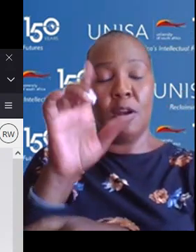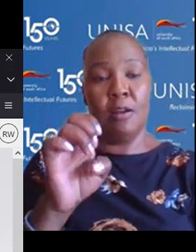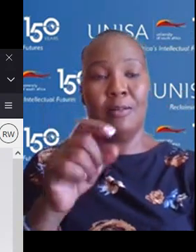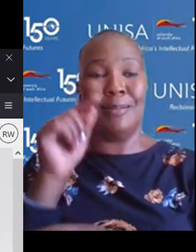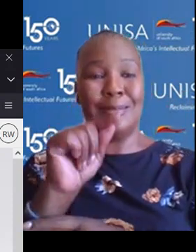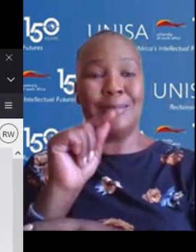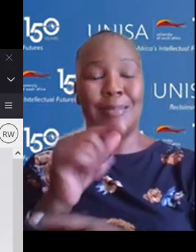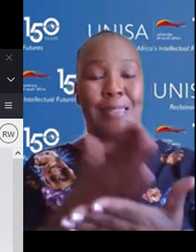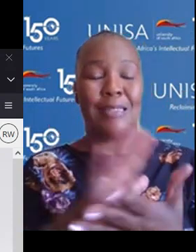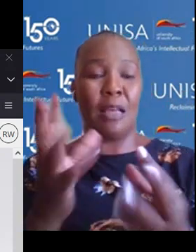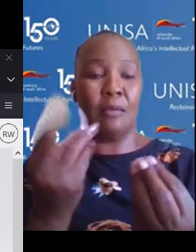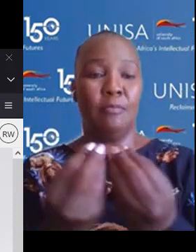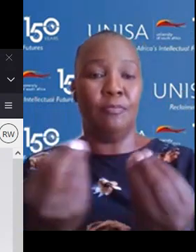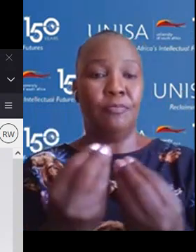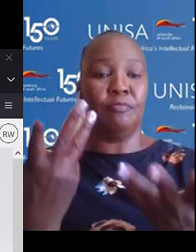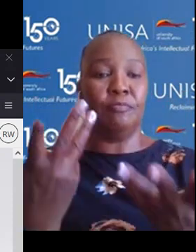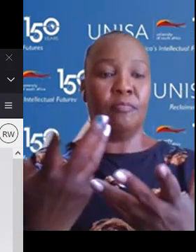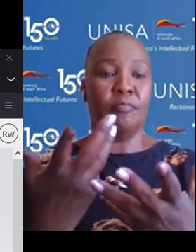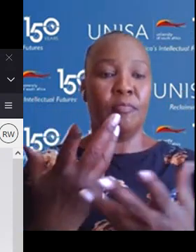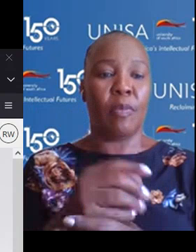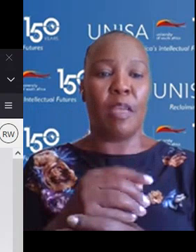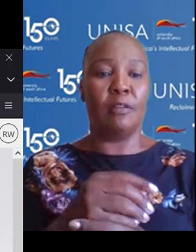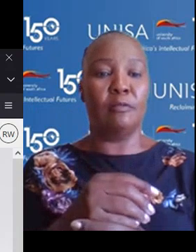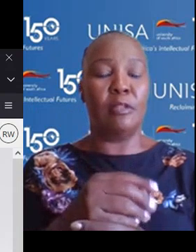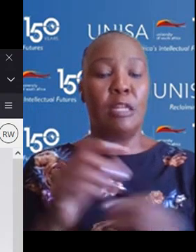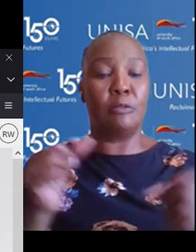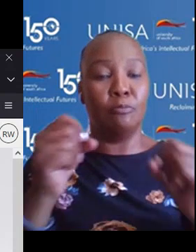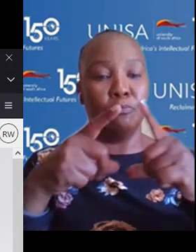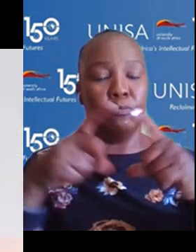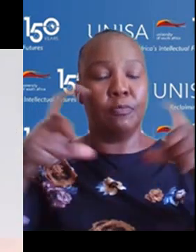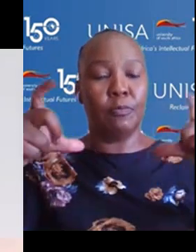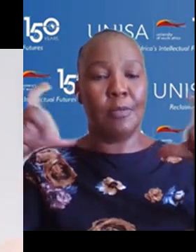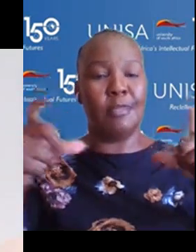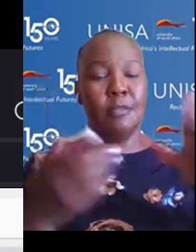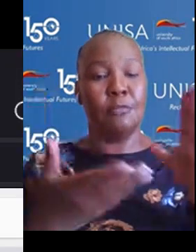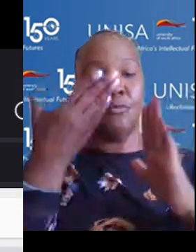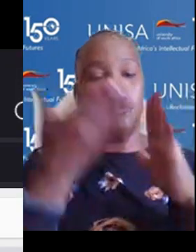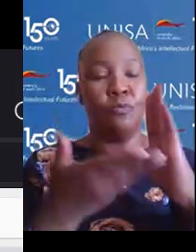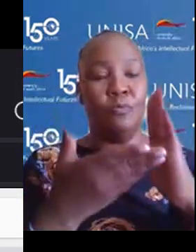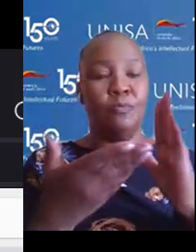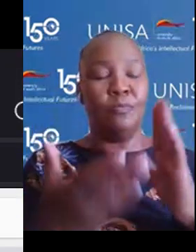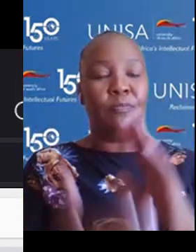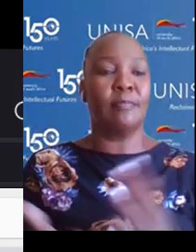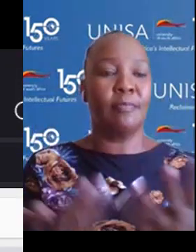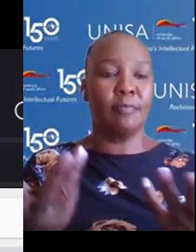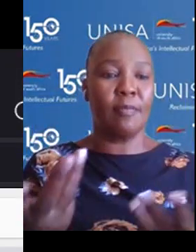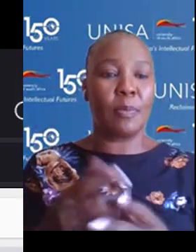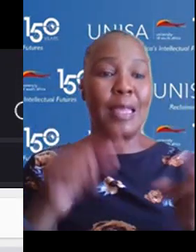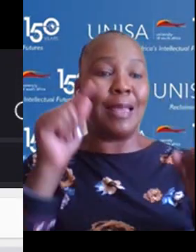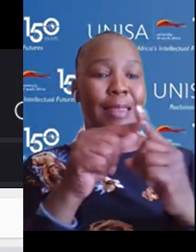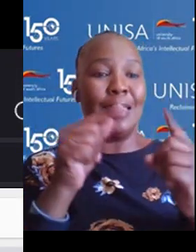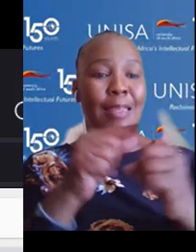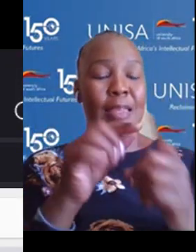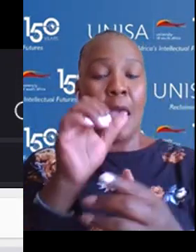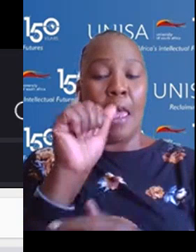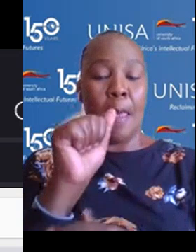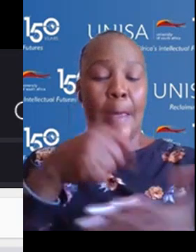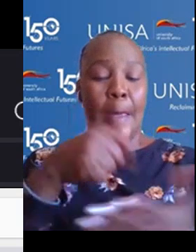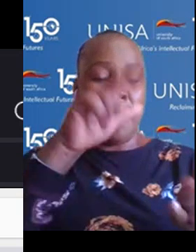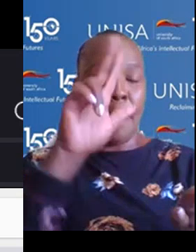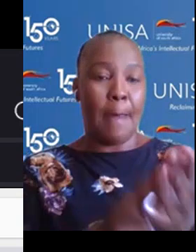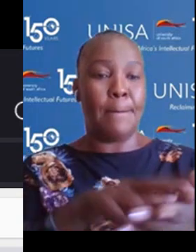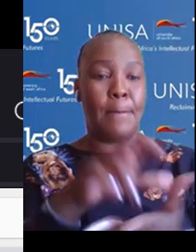some devices. So I'm just quickly going to zoom in on this one. So this is the app launcher,